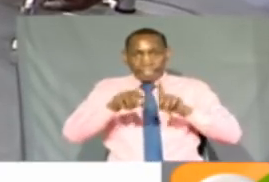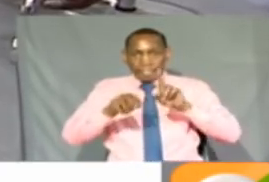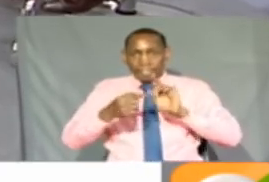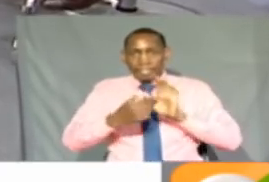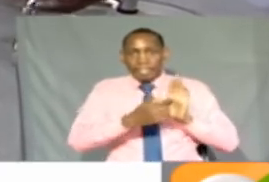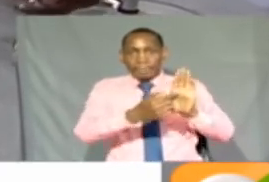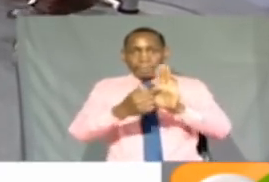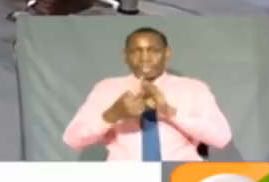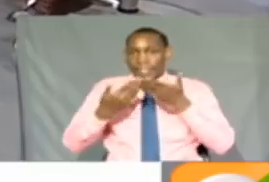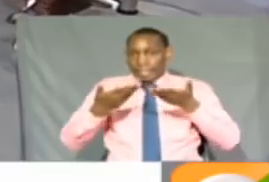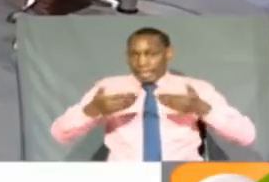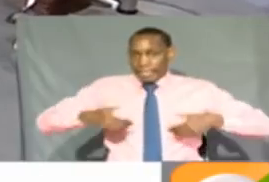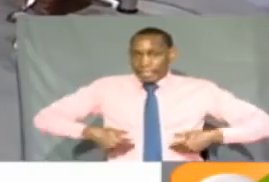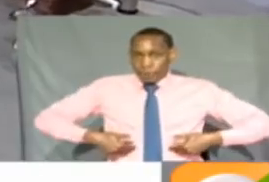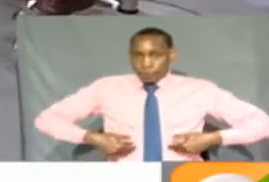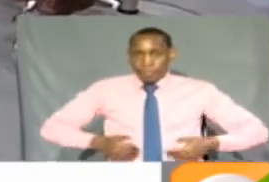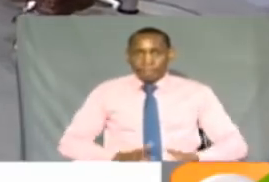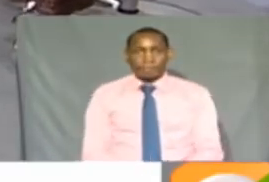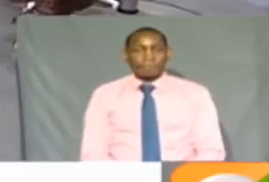among young people?